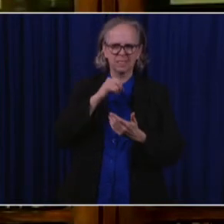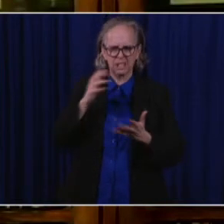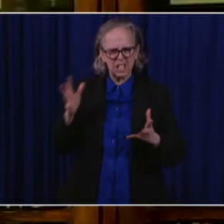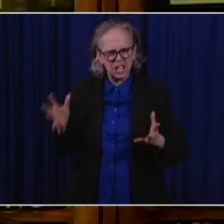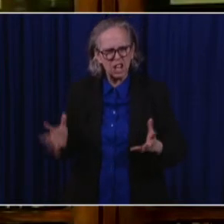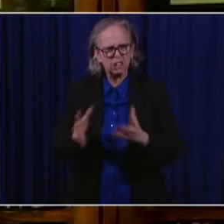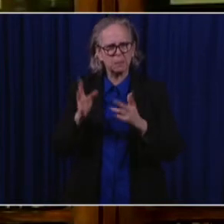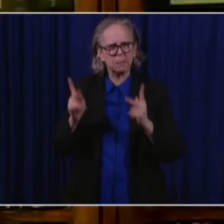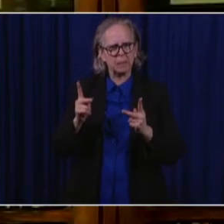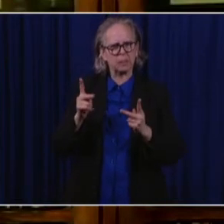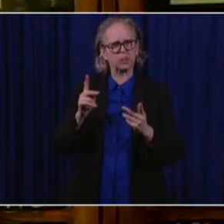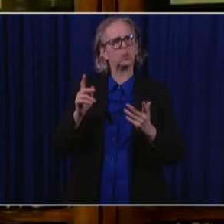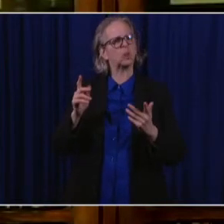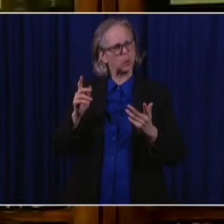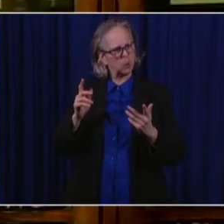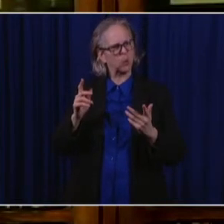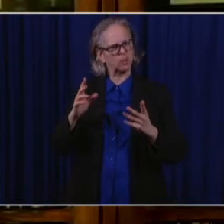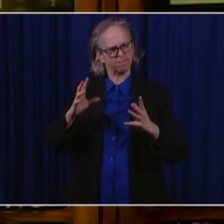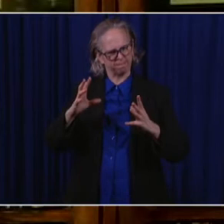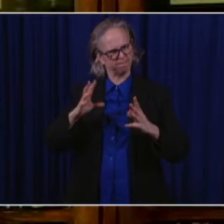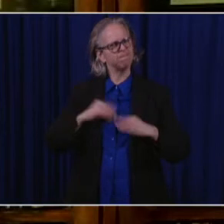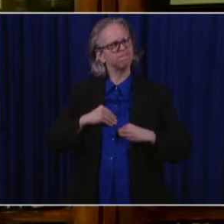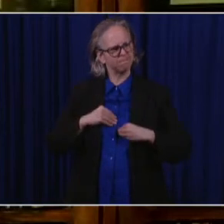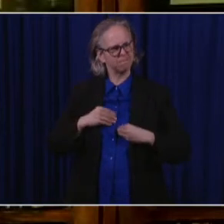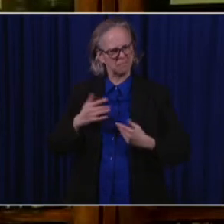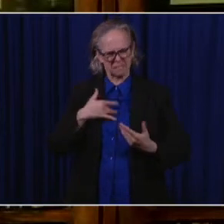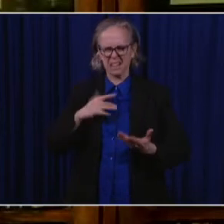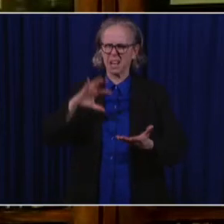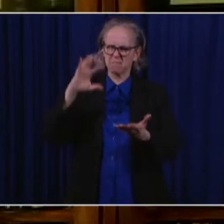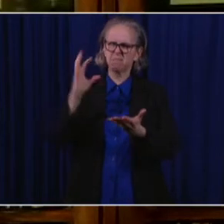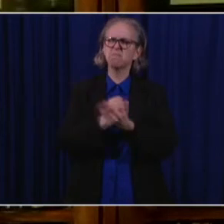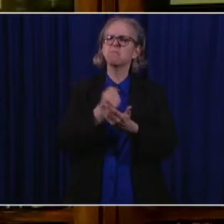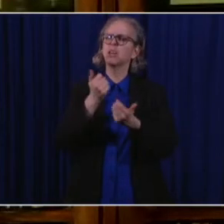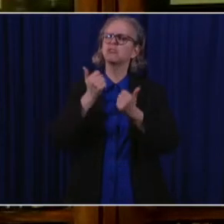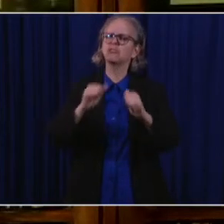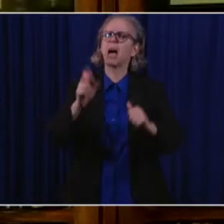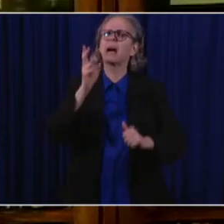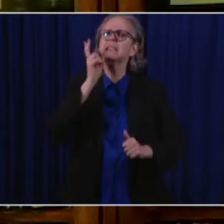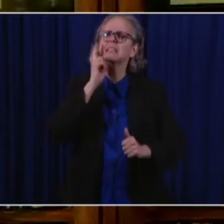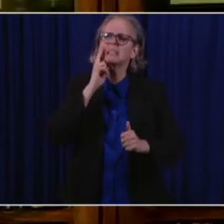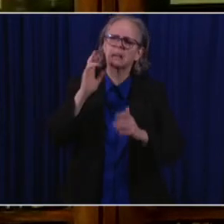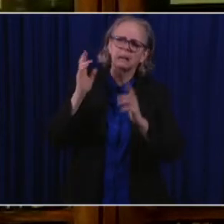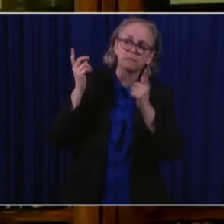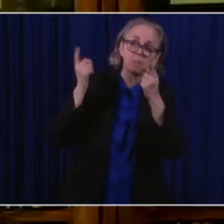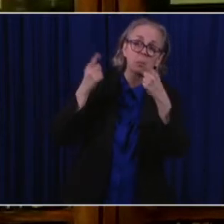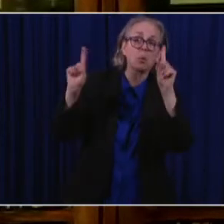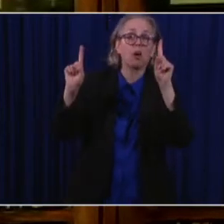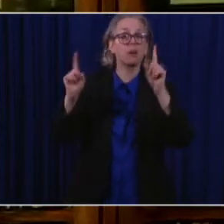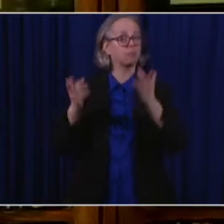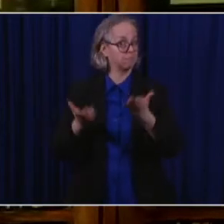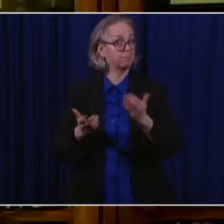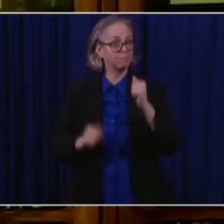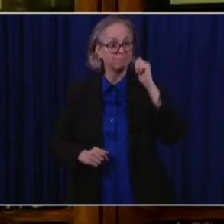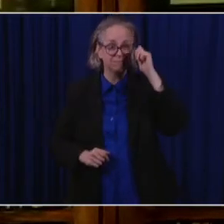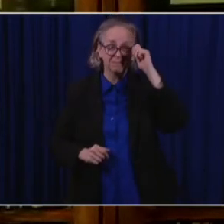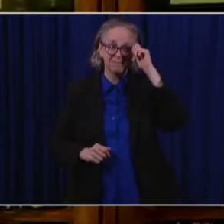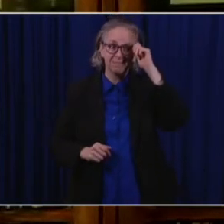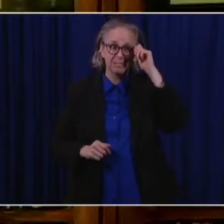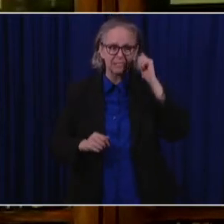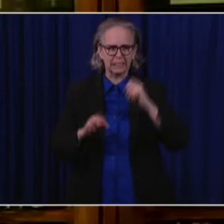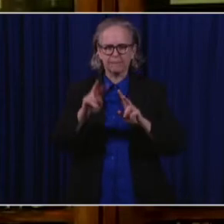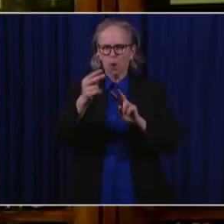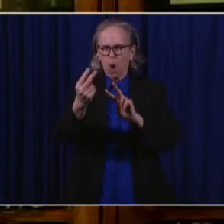certainly worth a shot to see if it will have the impact we'd like. In fact, if you go back and look to the